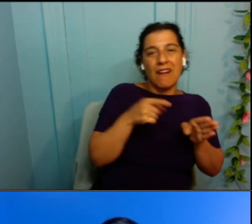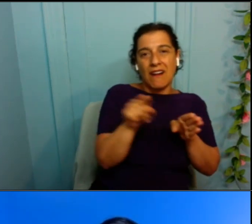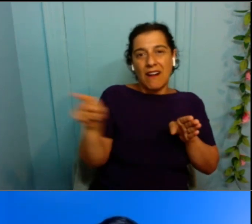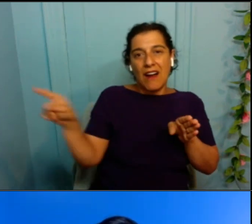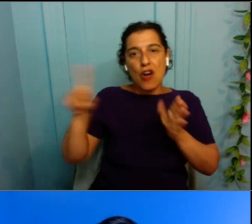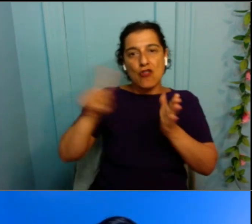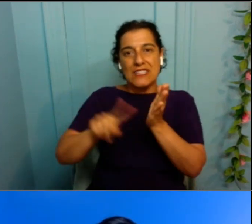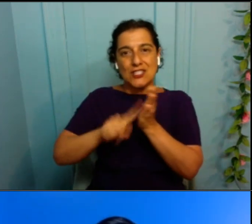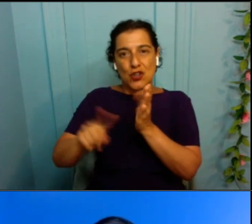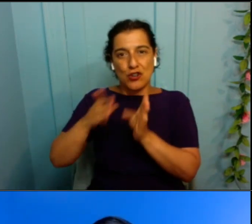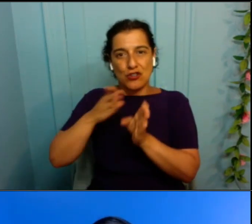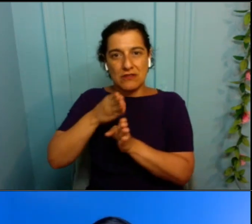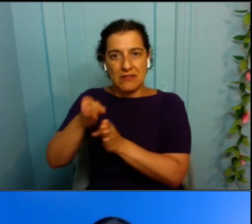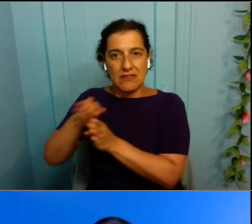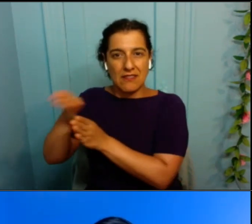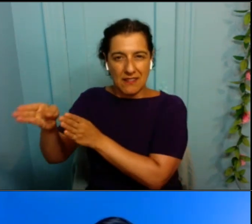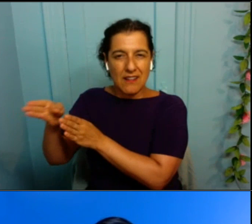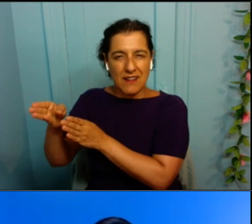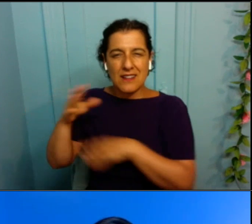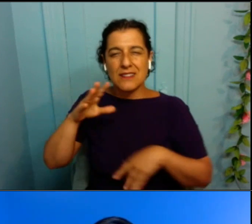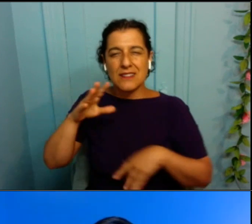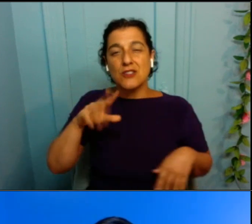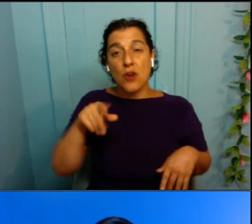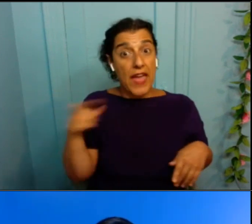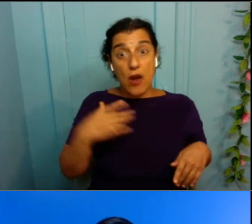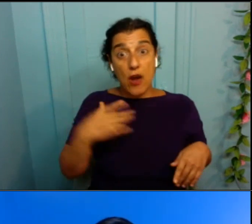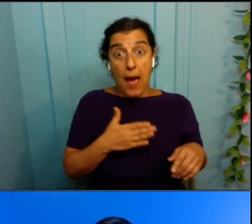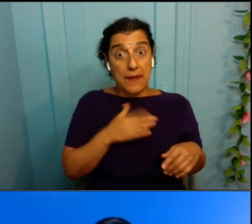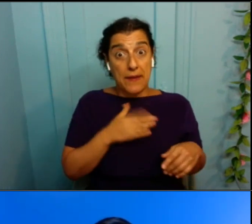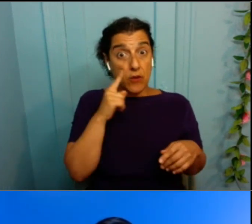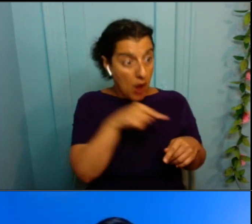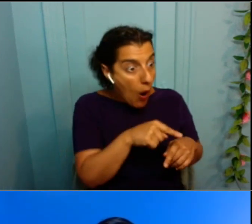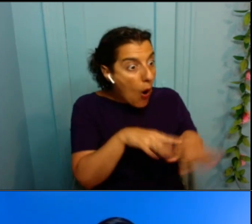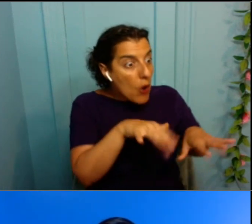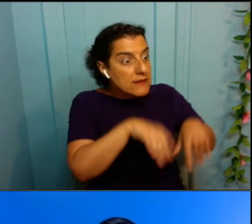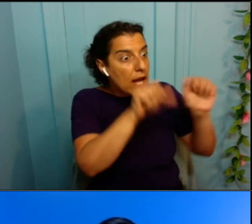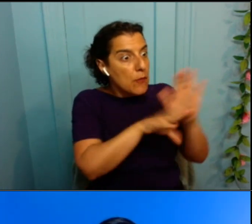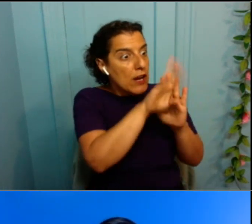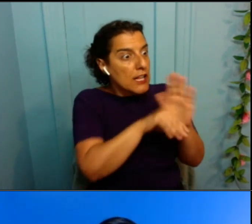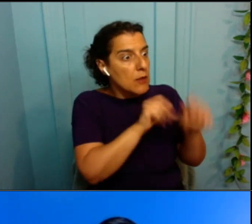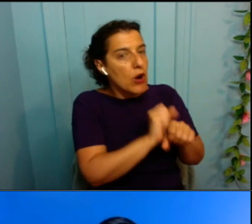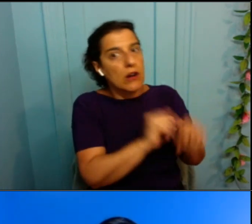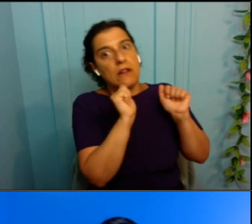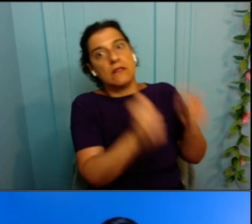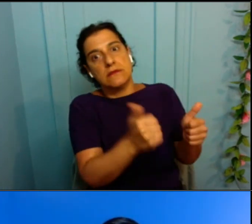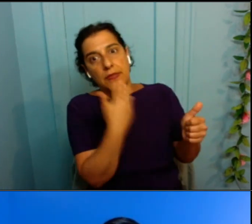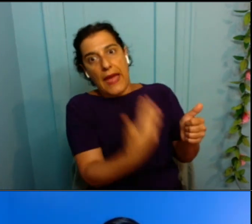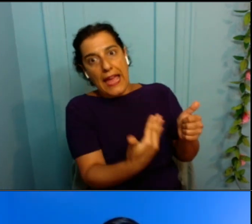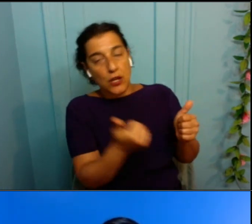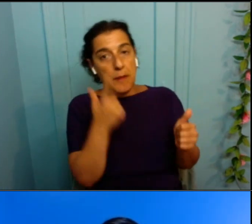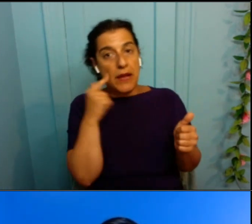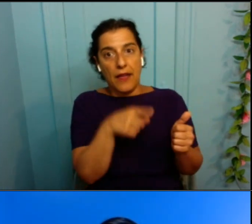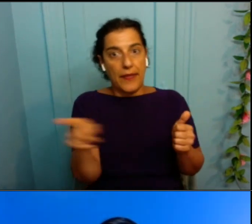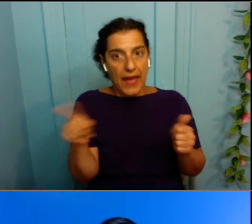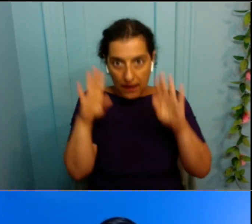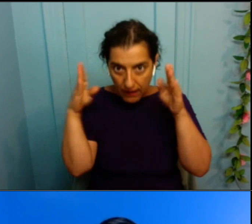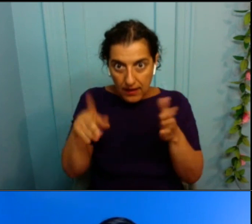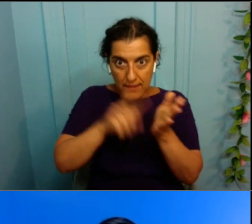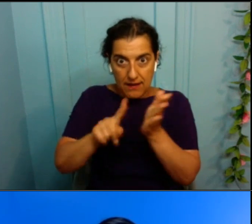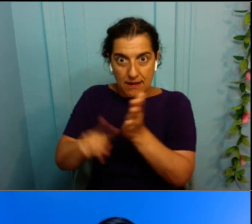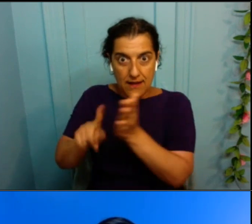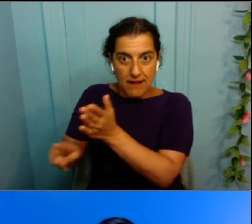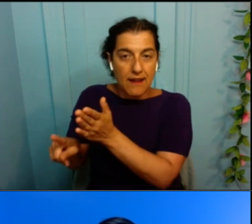research stream. So they're happy to have me do this kind of curricular work because they don't have to do it